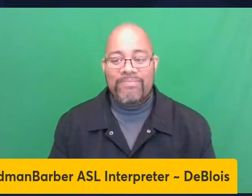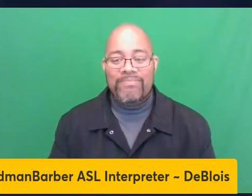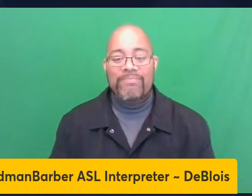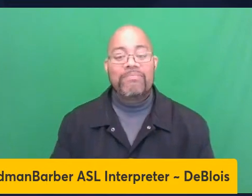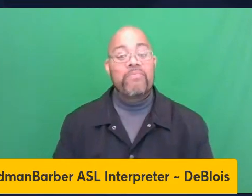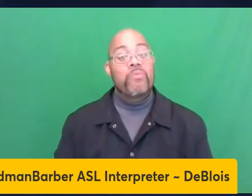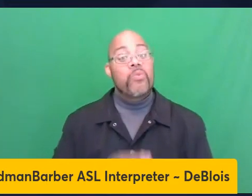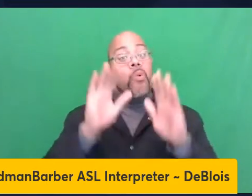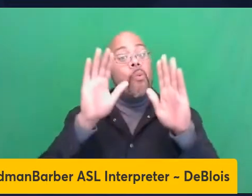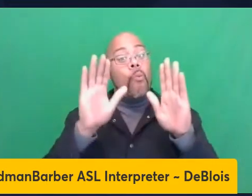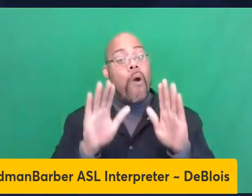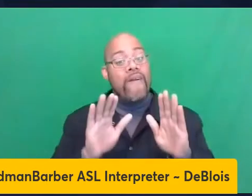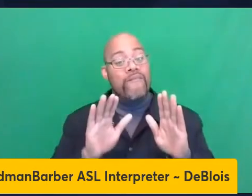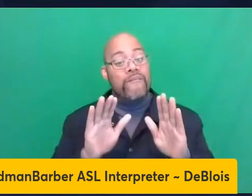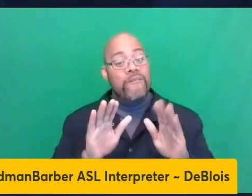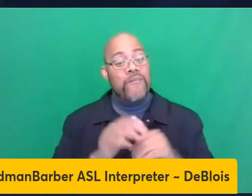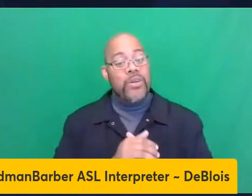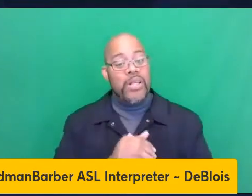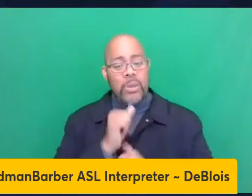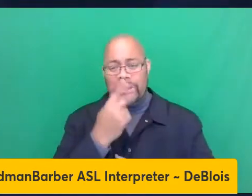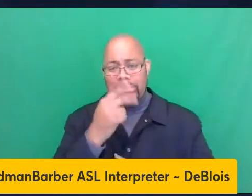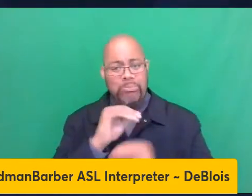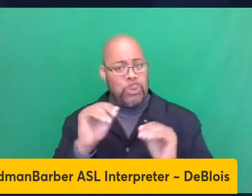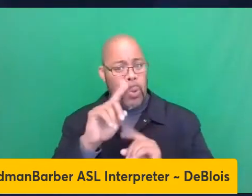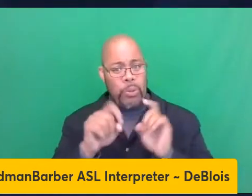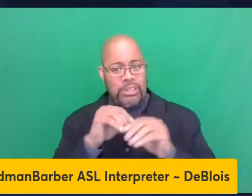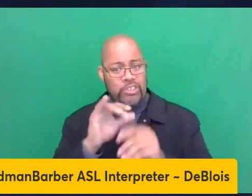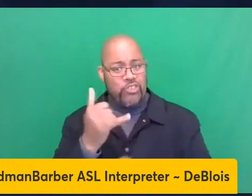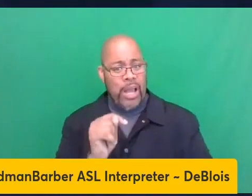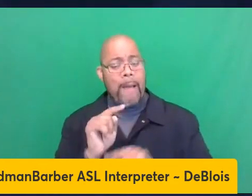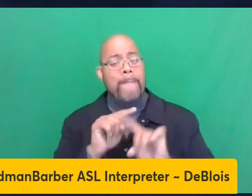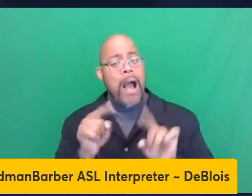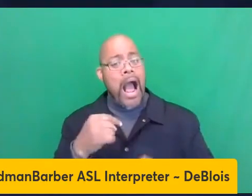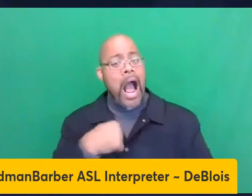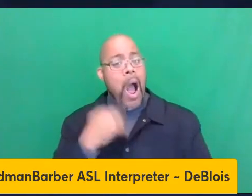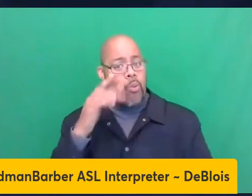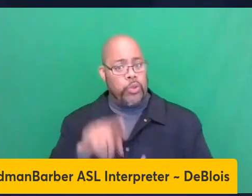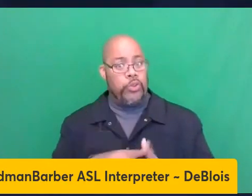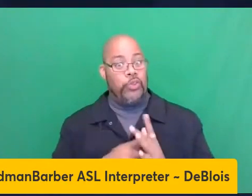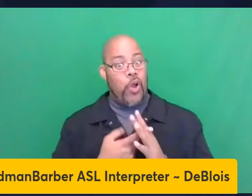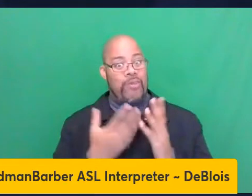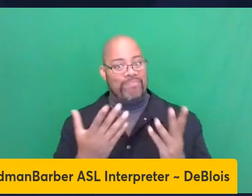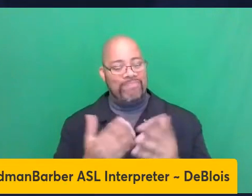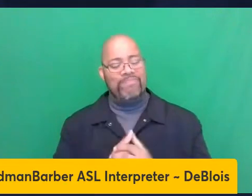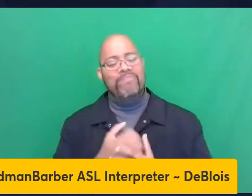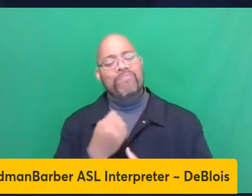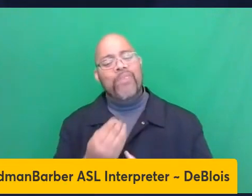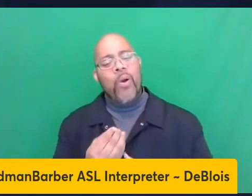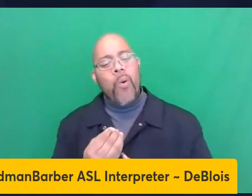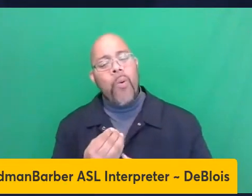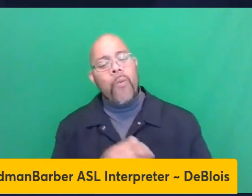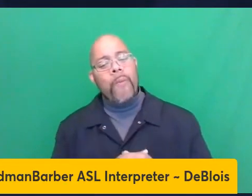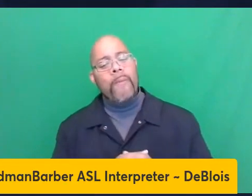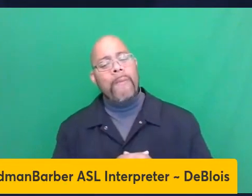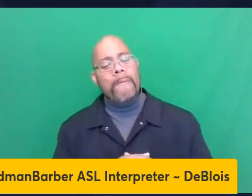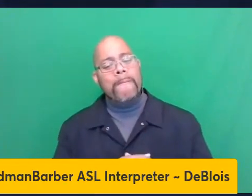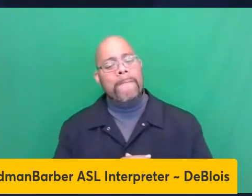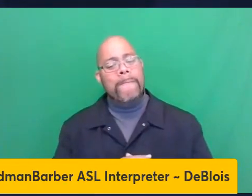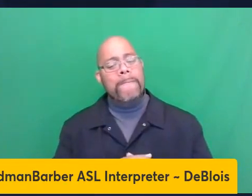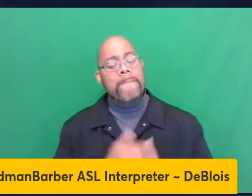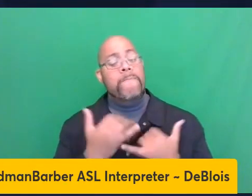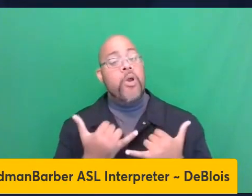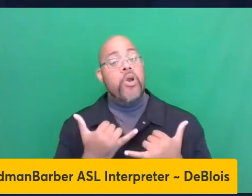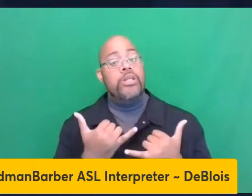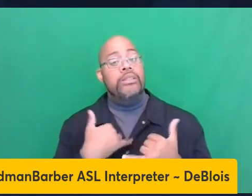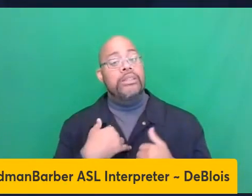Wonderful. So I don't see any questions yet in the chat, but I will get us started off. So I'm currently